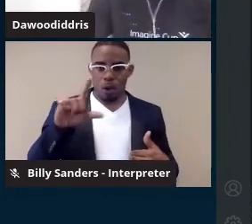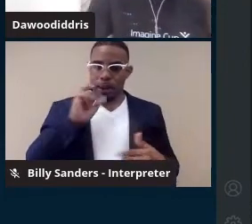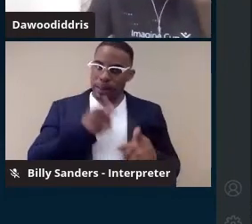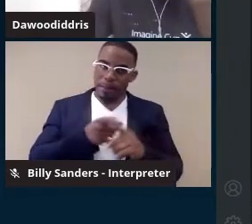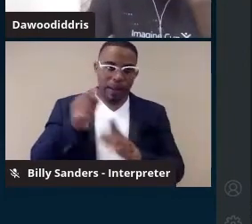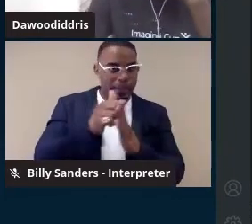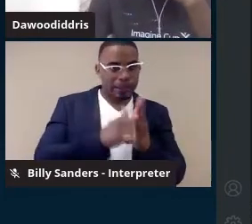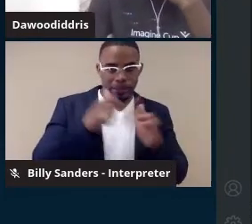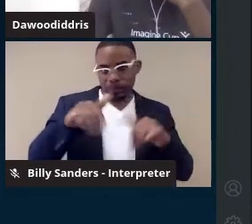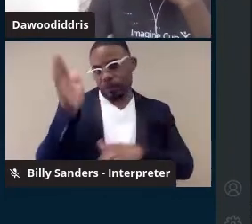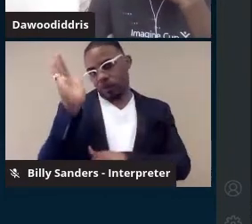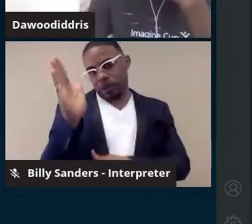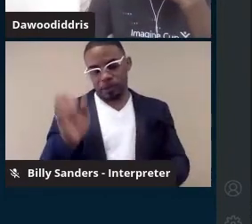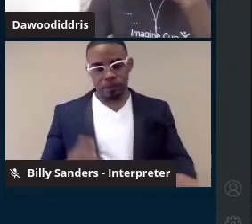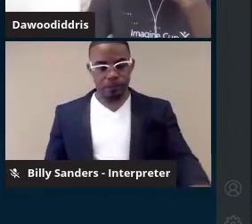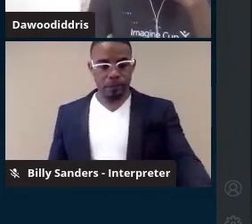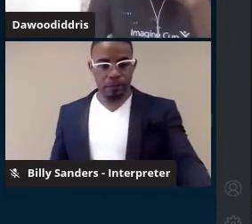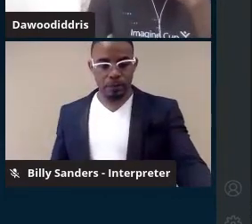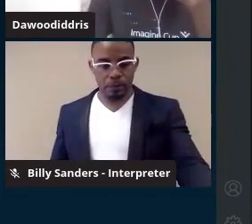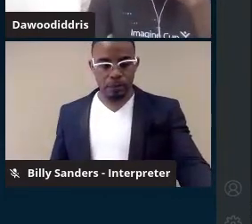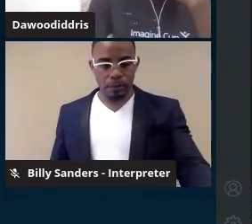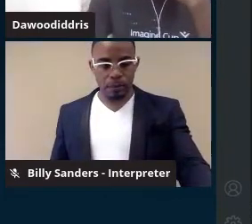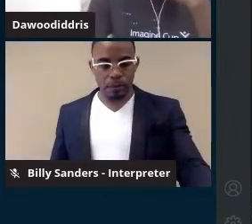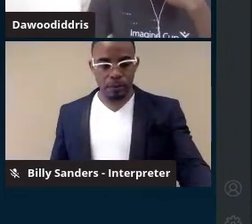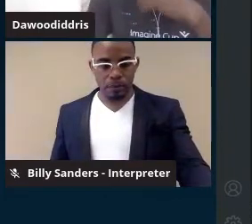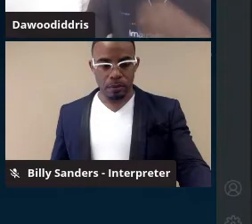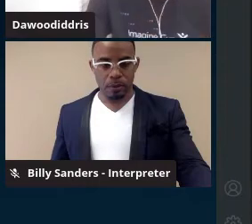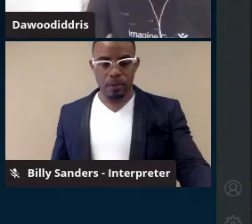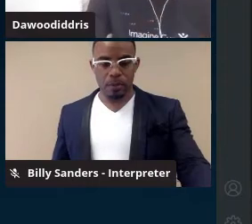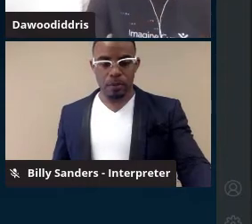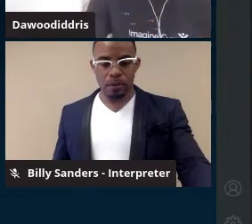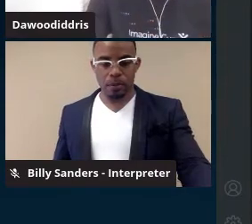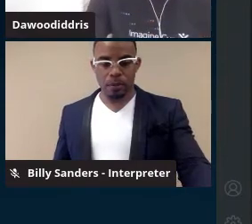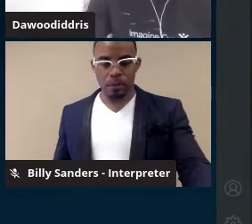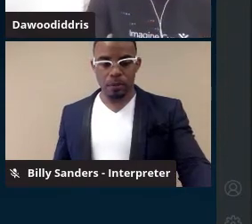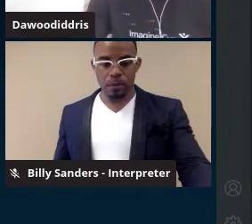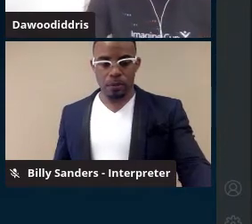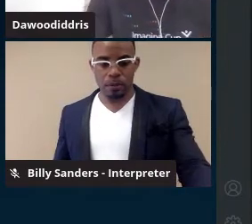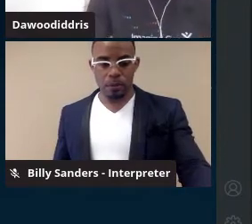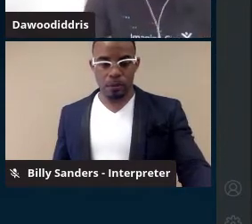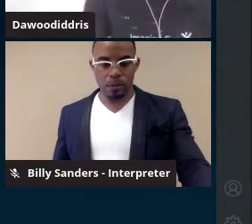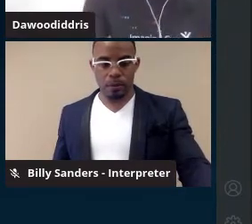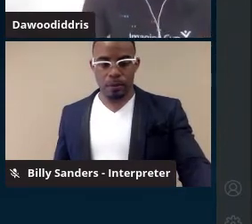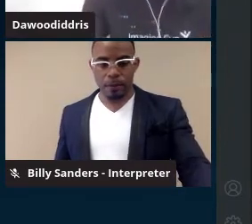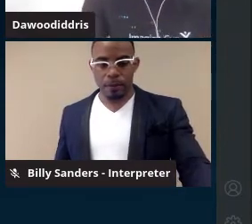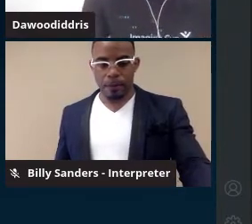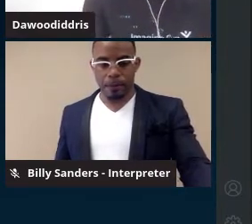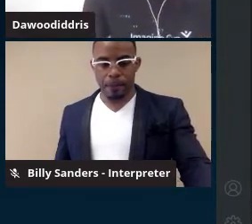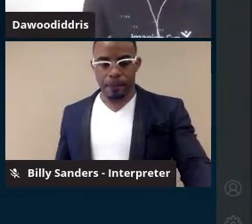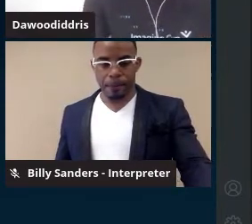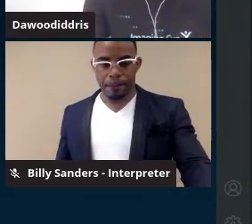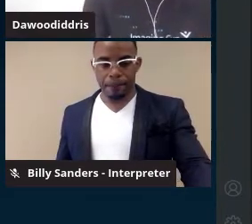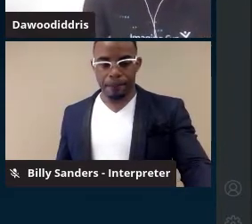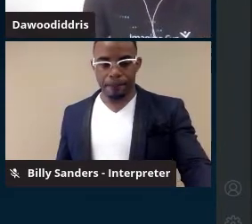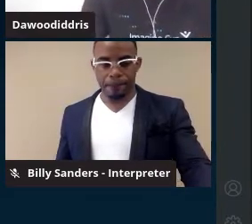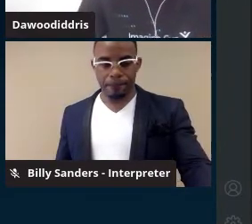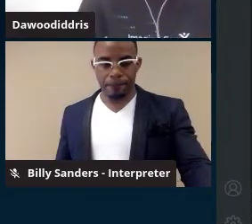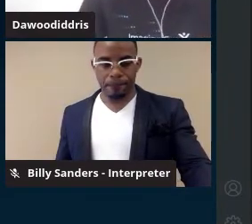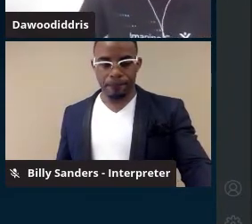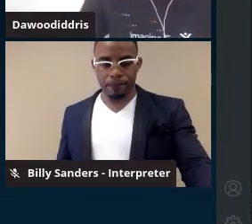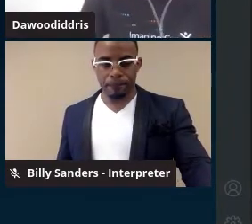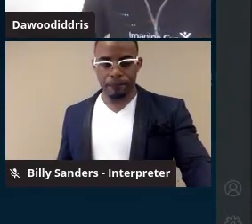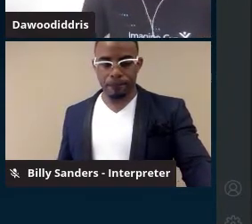agenda of this particular session. So to do that, I'm going to create a folder, and then this folder is going to be called